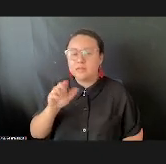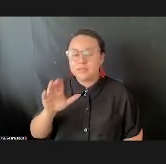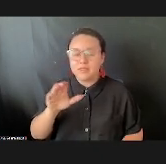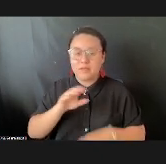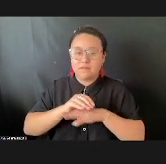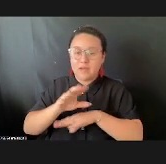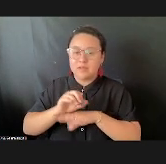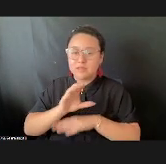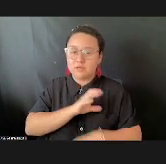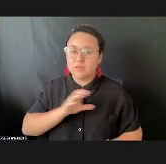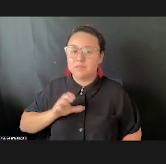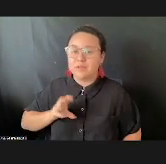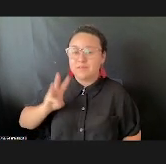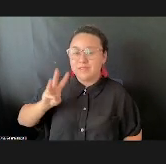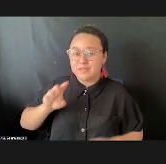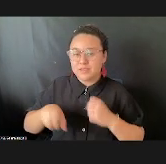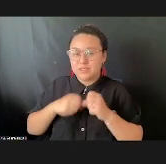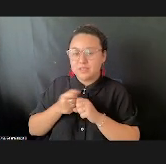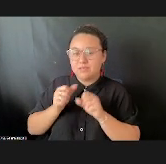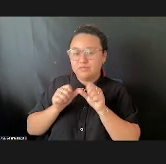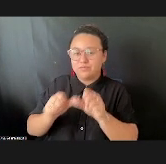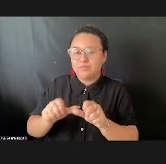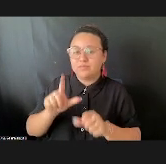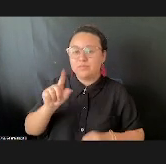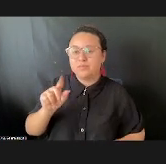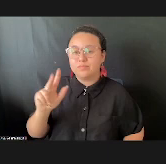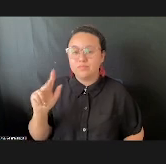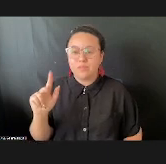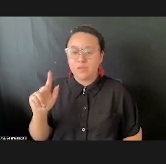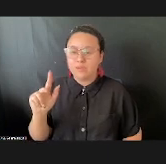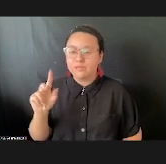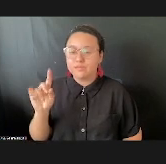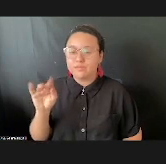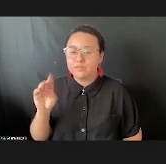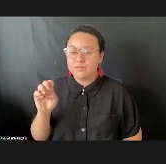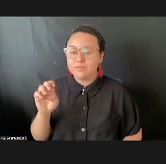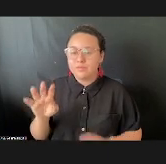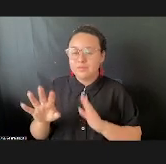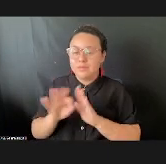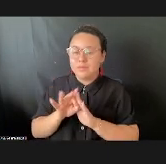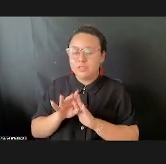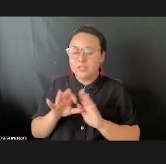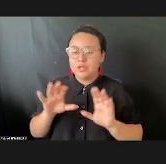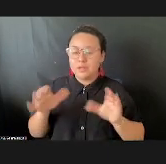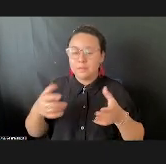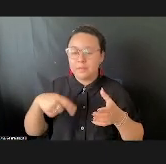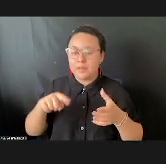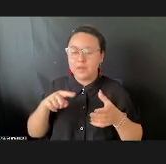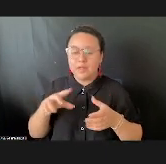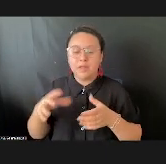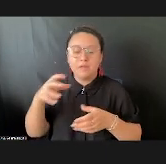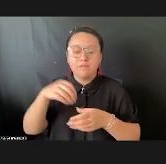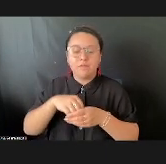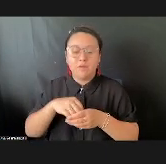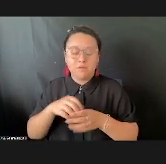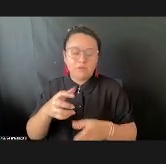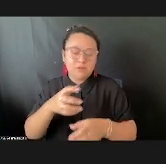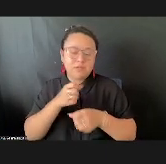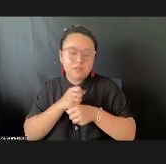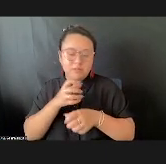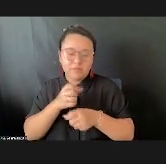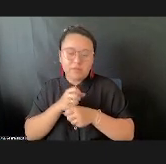for 6 years. The 2023 Diane Selection Committee included inaugural recipient Patricia